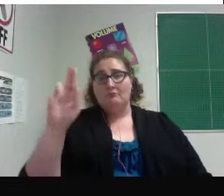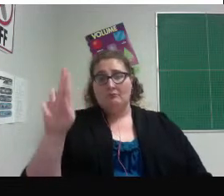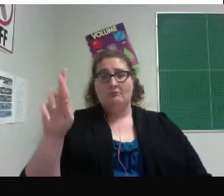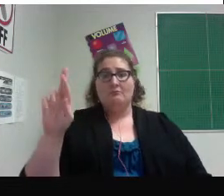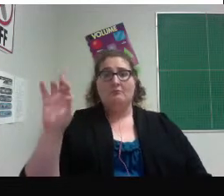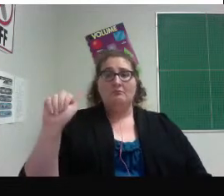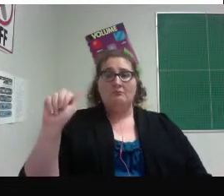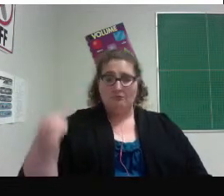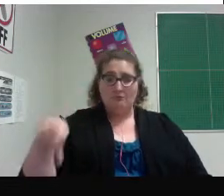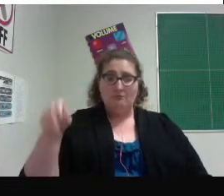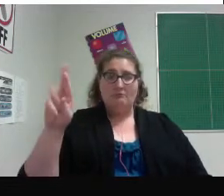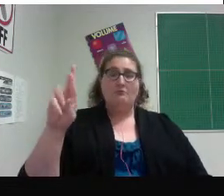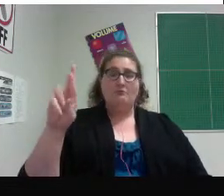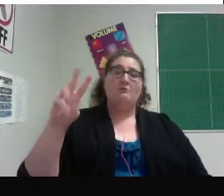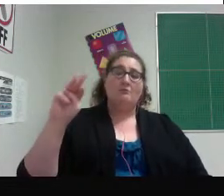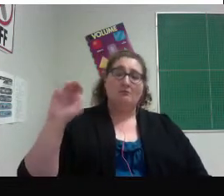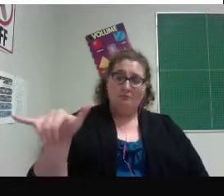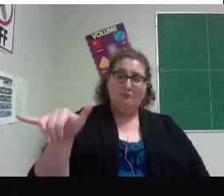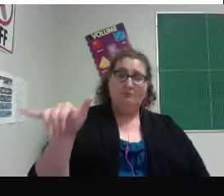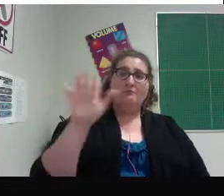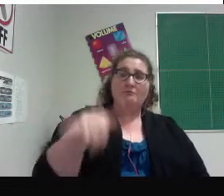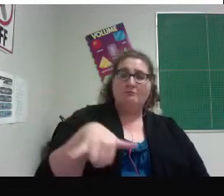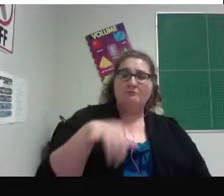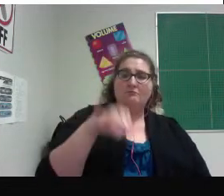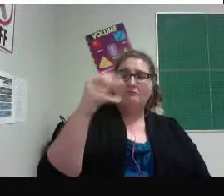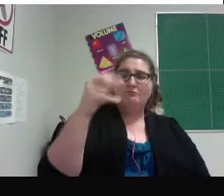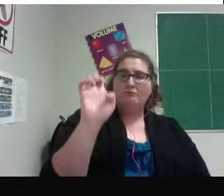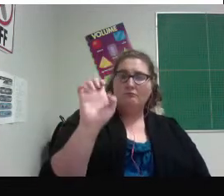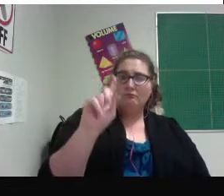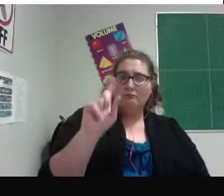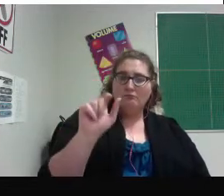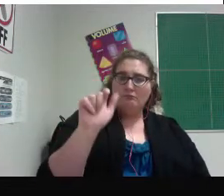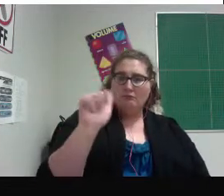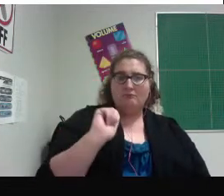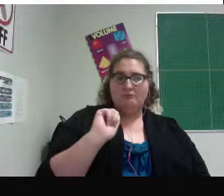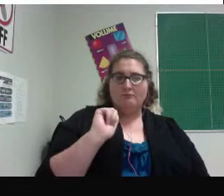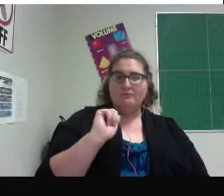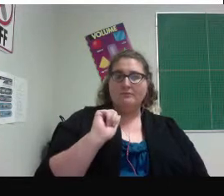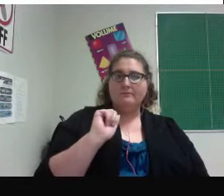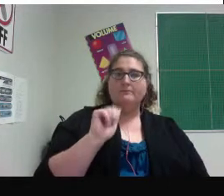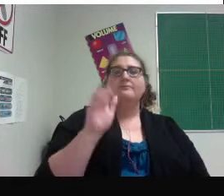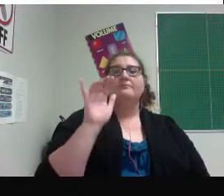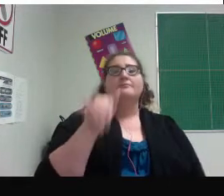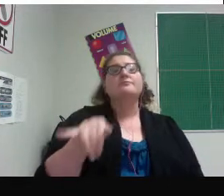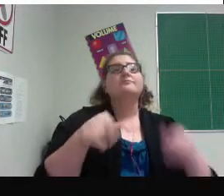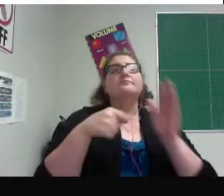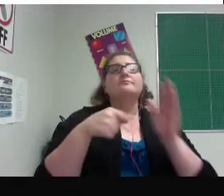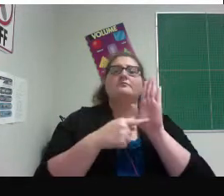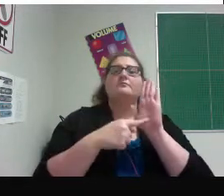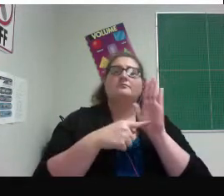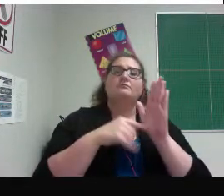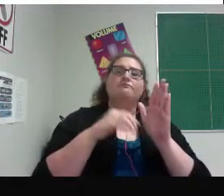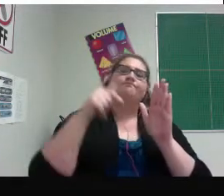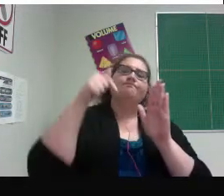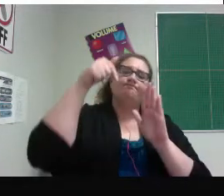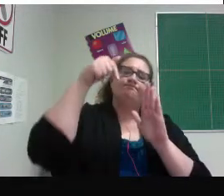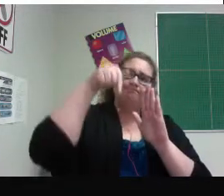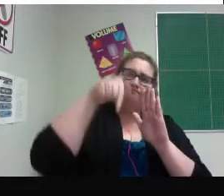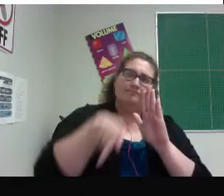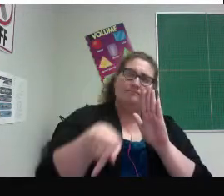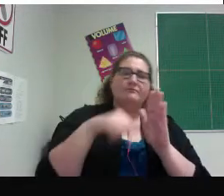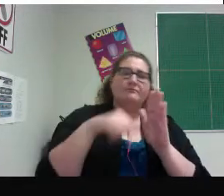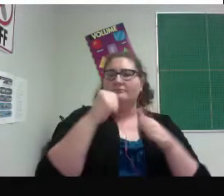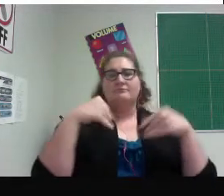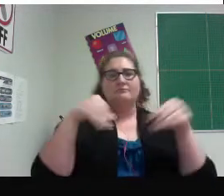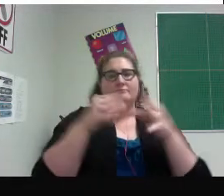April, May. So right here would be June. June kind of indicates that it's on the